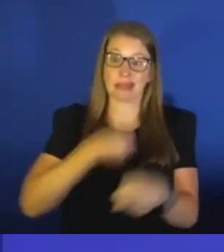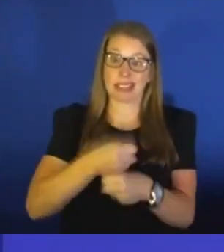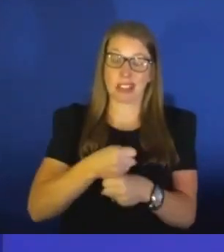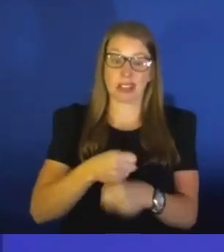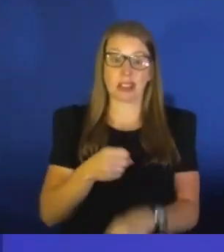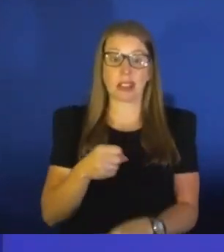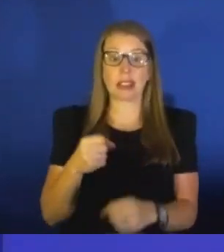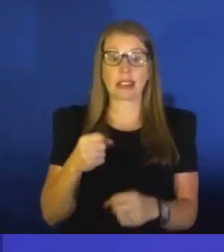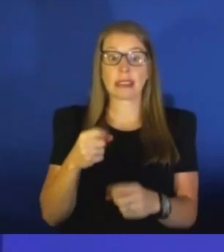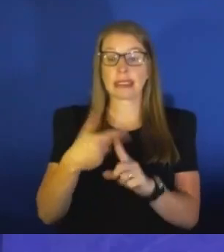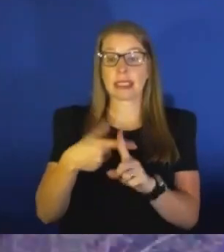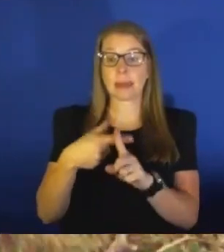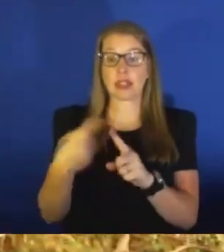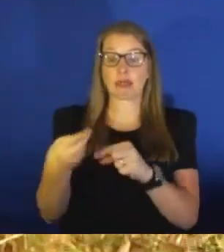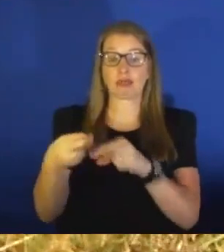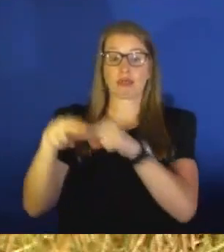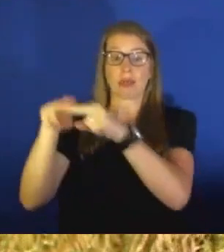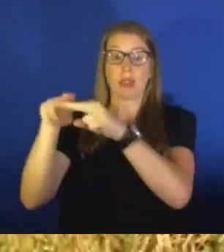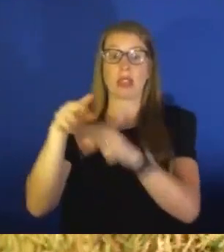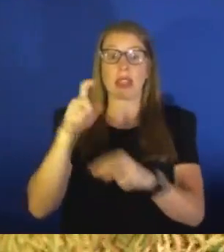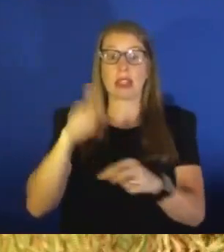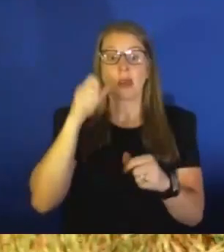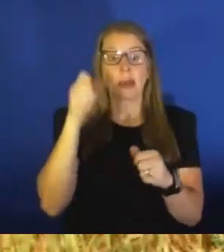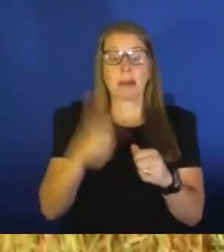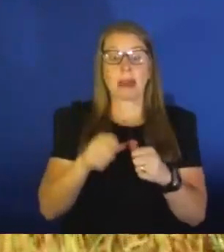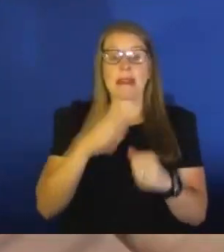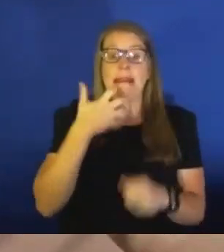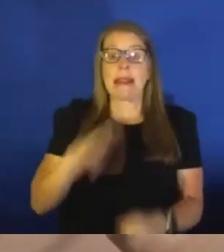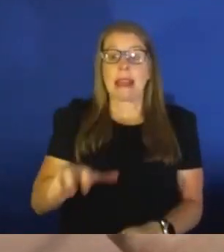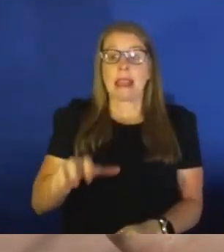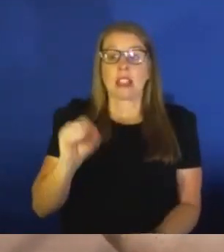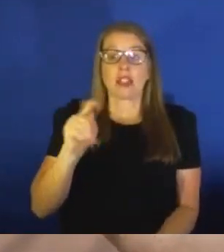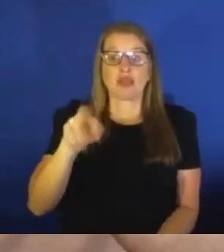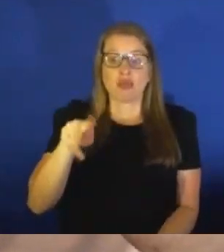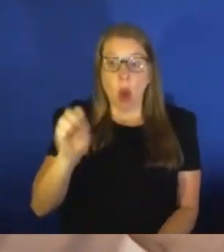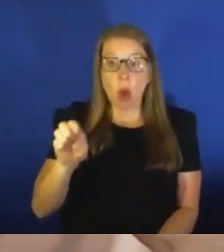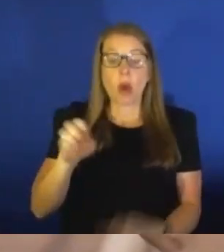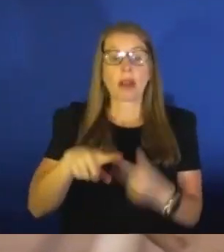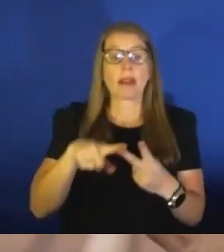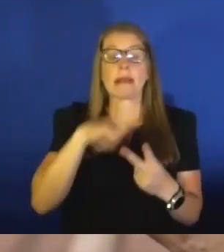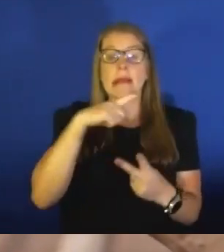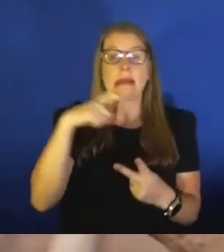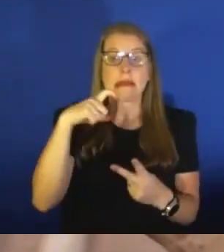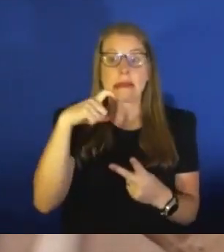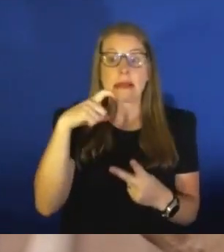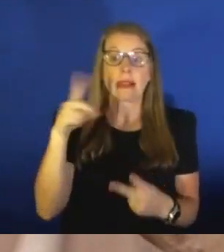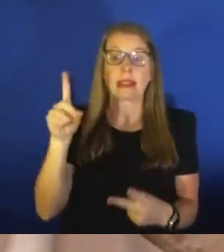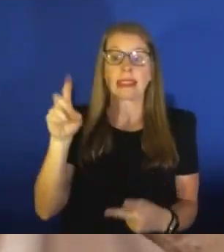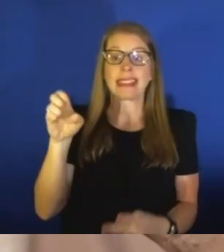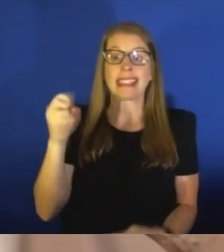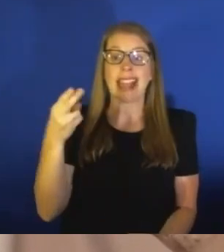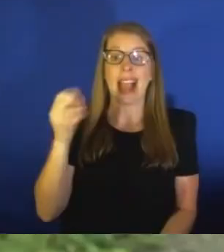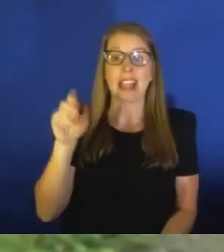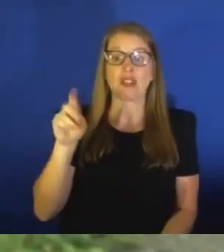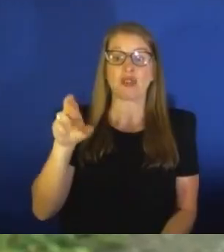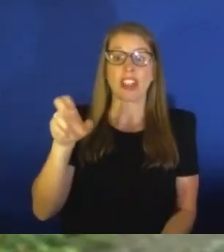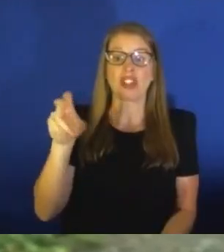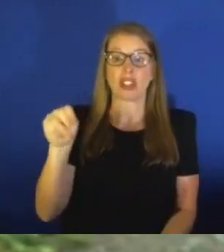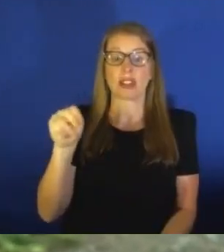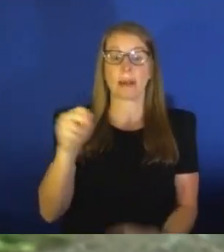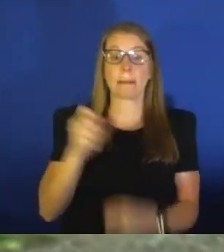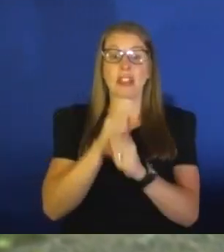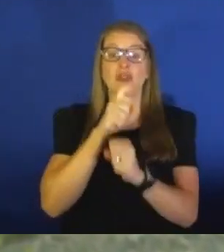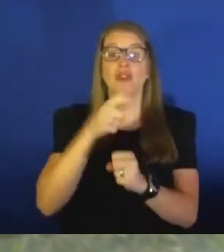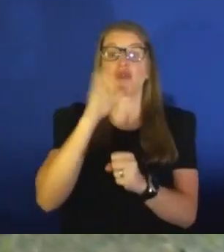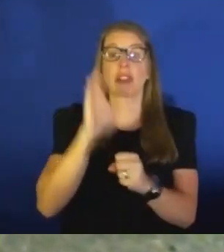you need to keep in mind things like heat stroke, dehydration. Make sure you are downing plenty of water and or sports drinks that